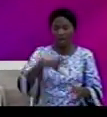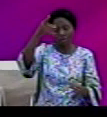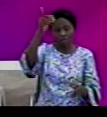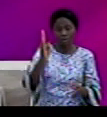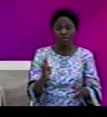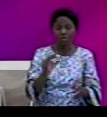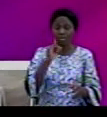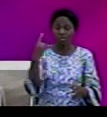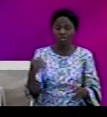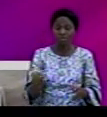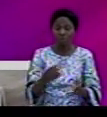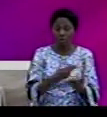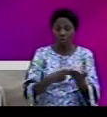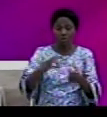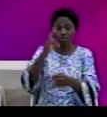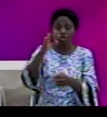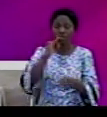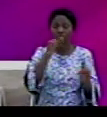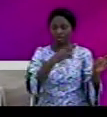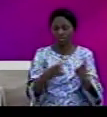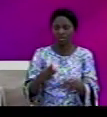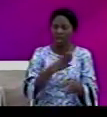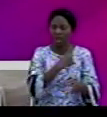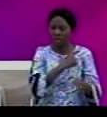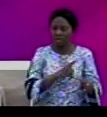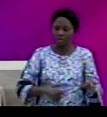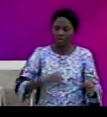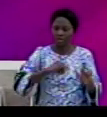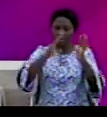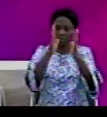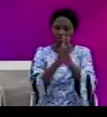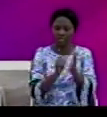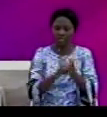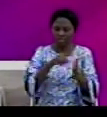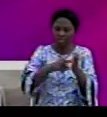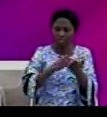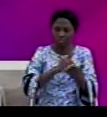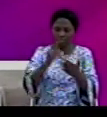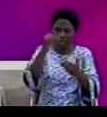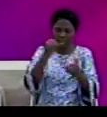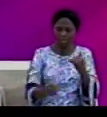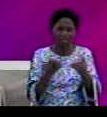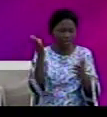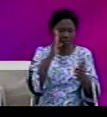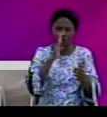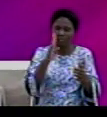ready. And Lord, I pray that this weekend there will be explosion.